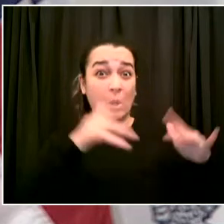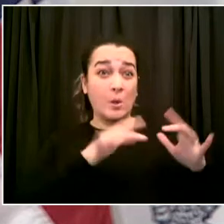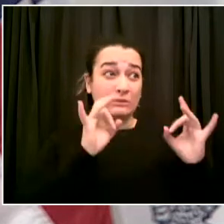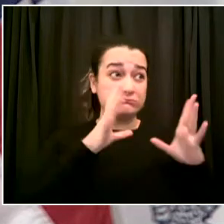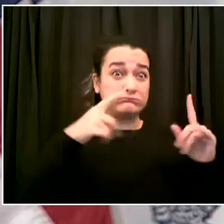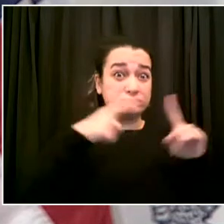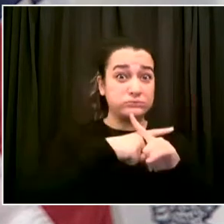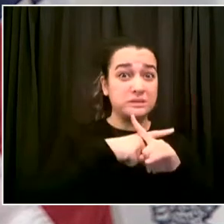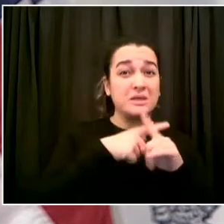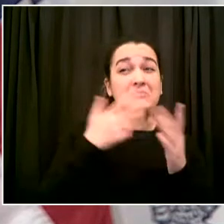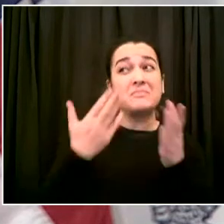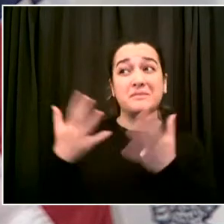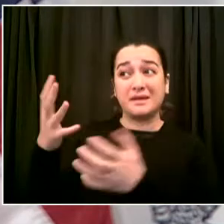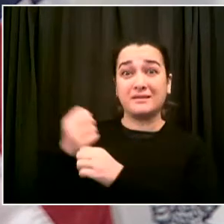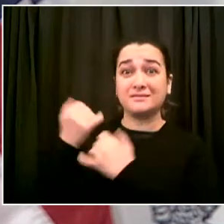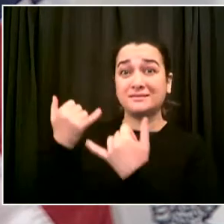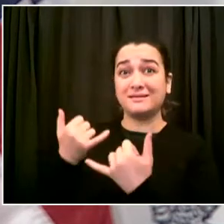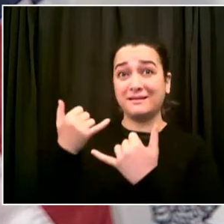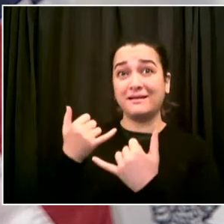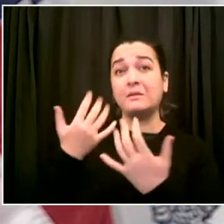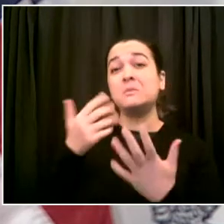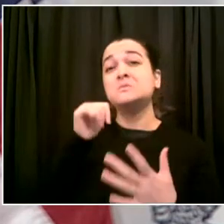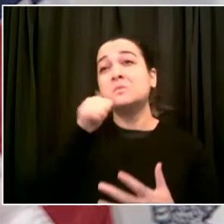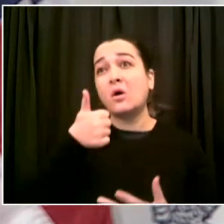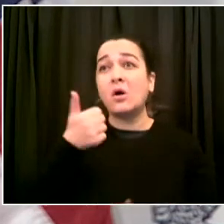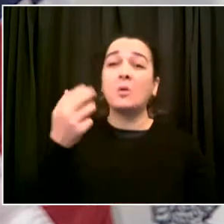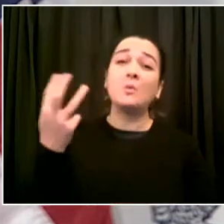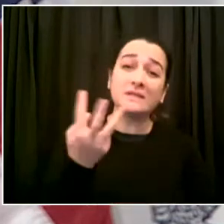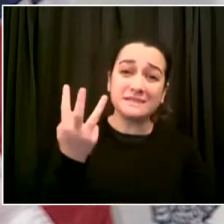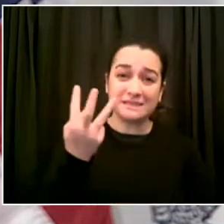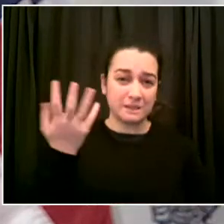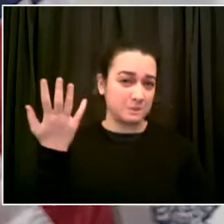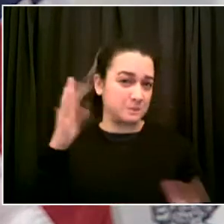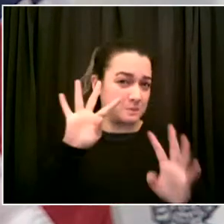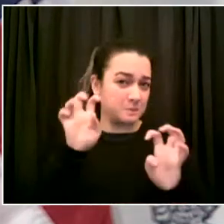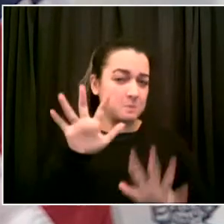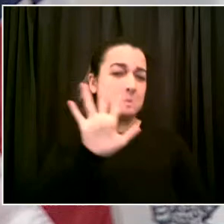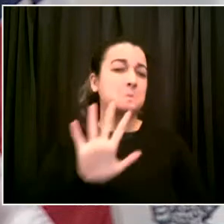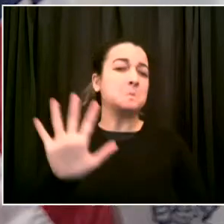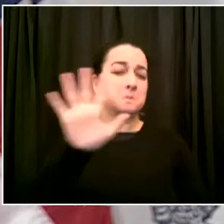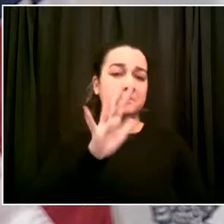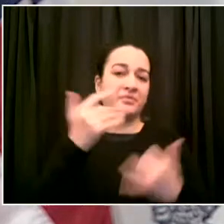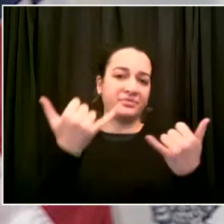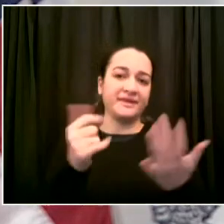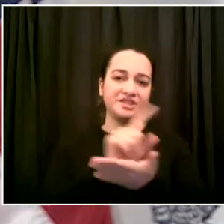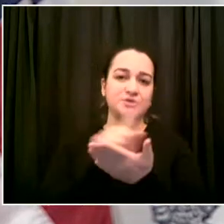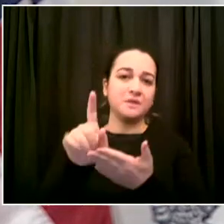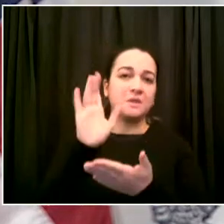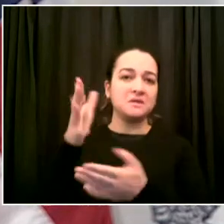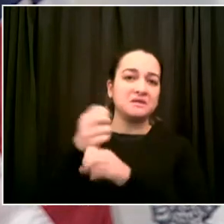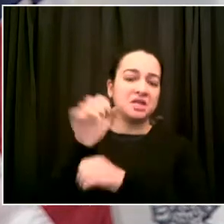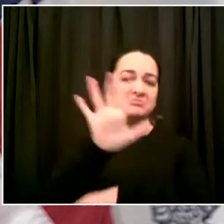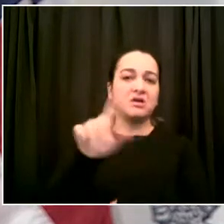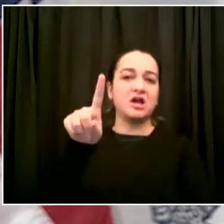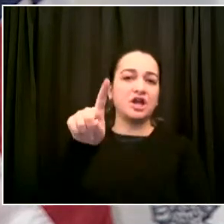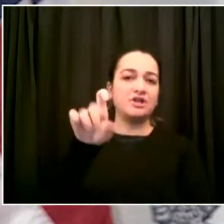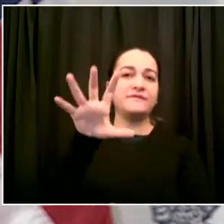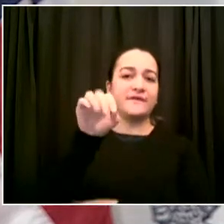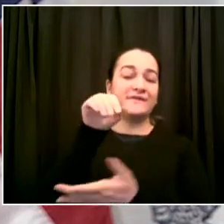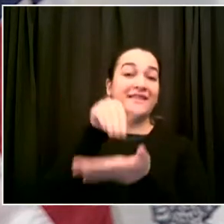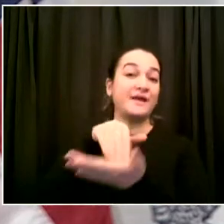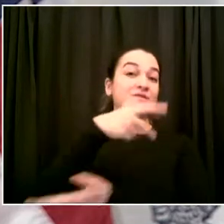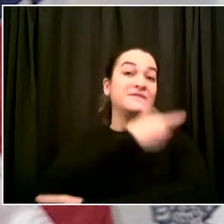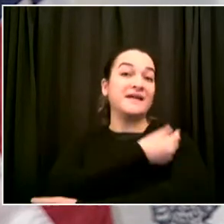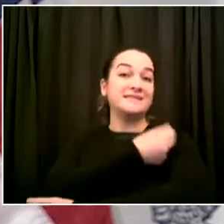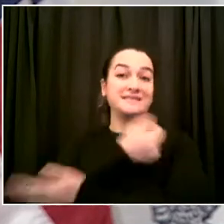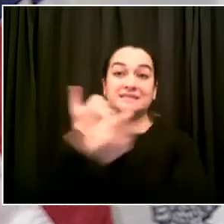officials resigning, apparently amid a major rift with the governor. I guess for one thing, you've had any number of clashes with the governor during the course of